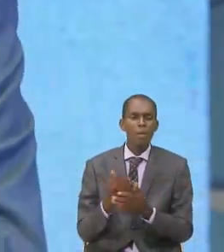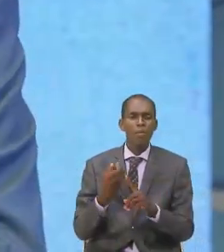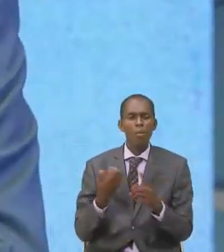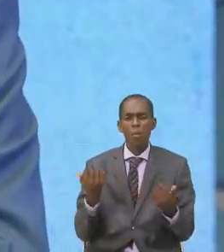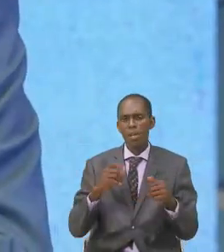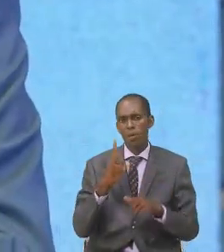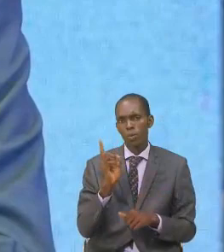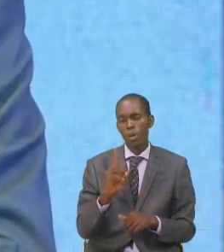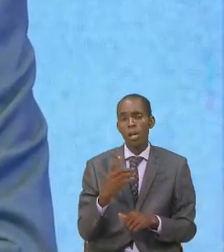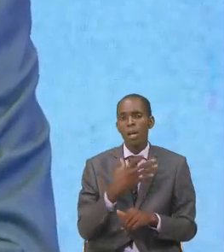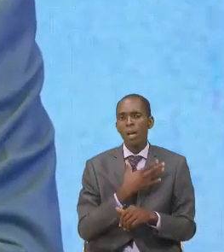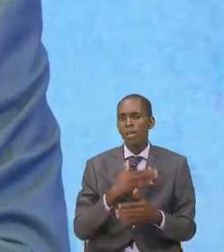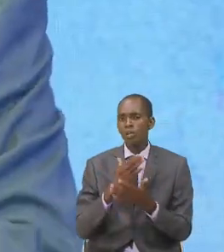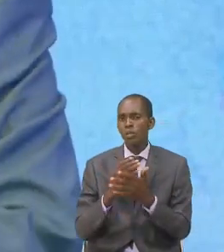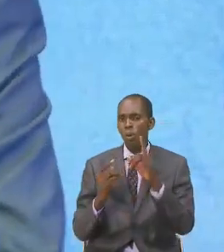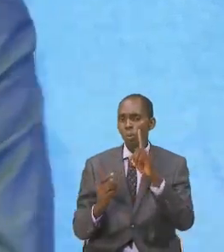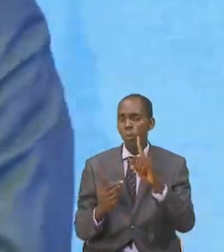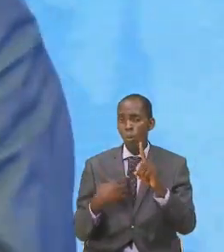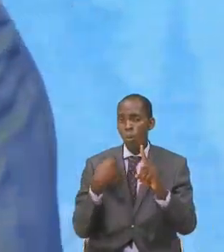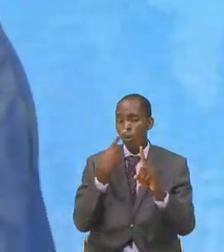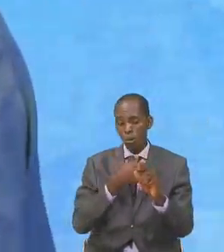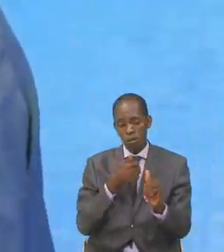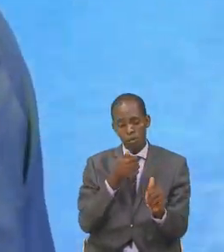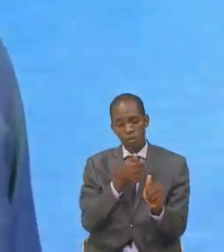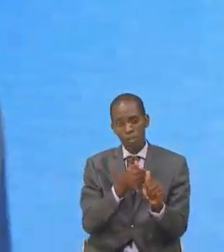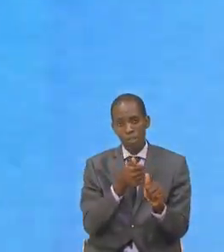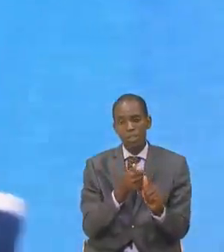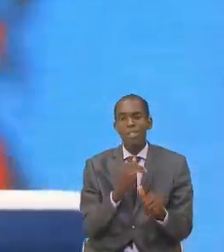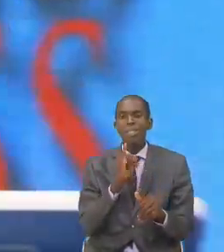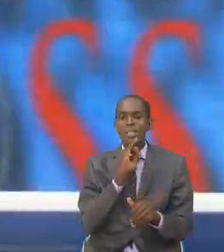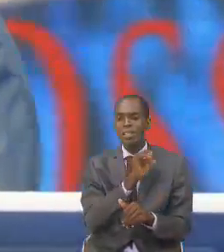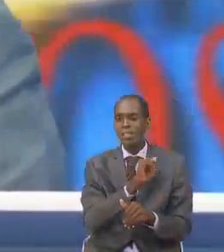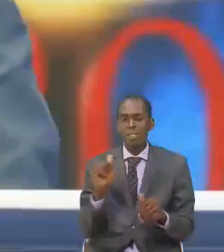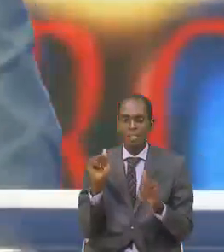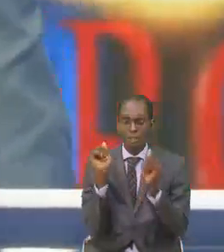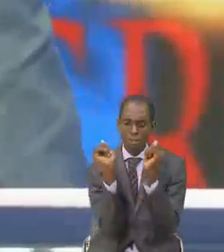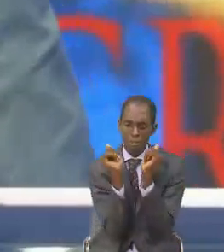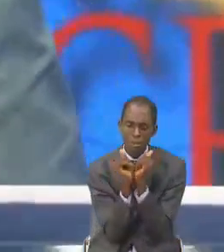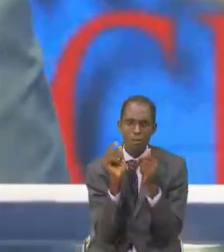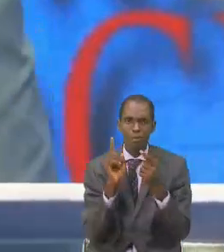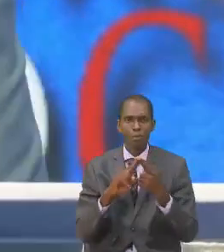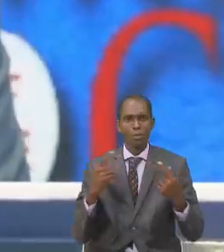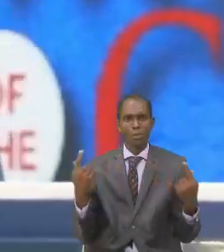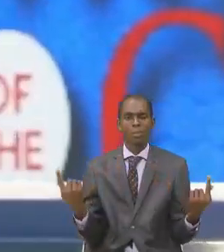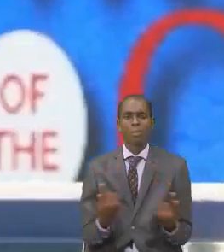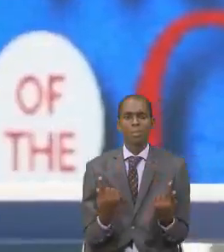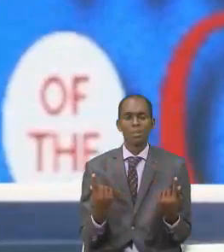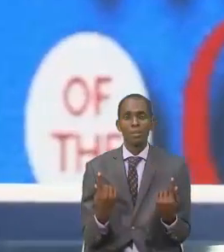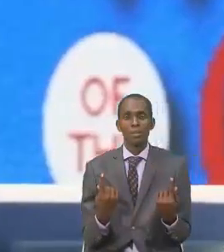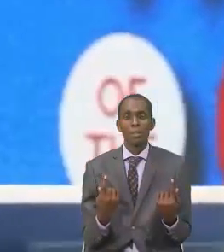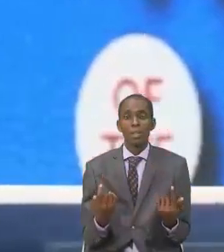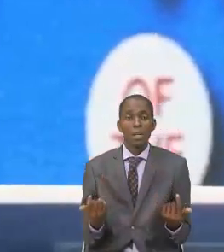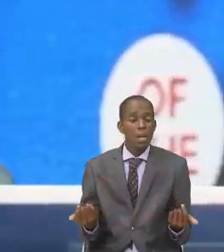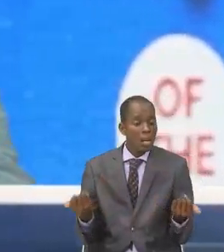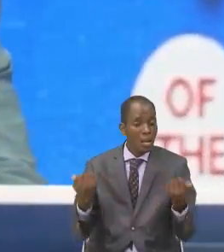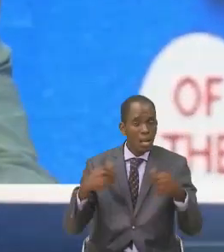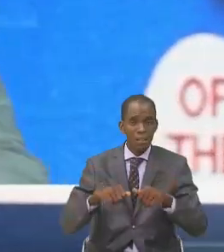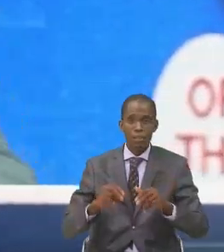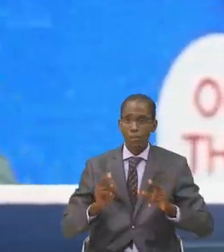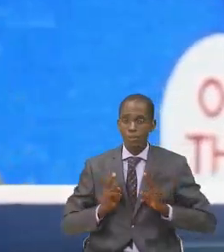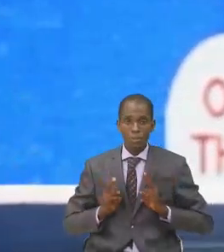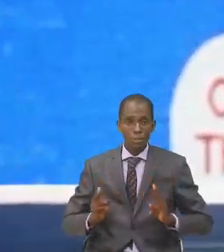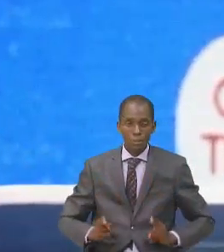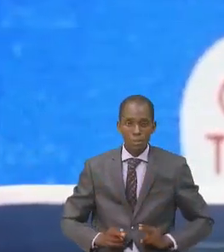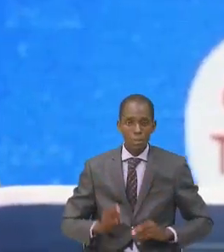have help from anywhere. And then somebody who himself is a slave of sin, is